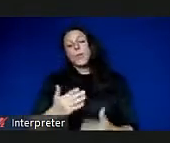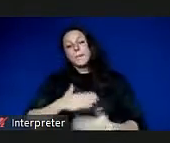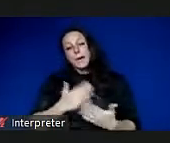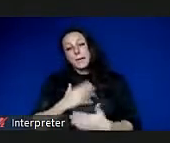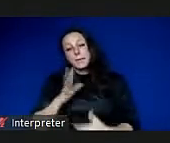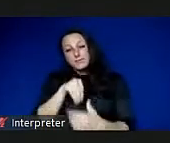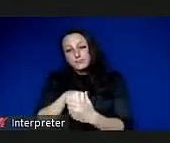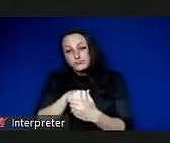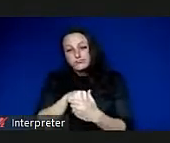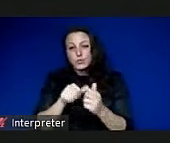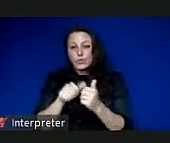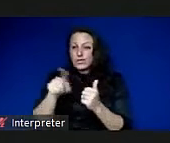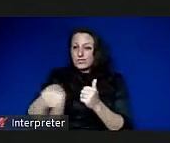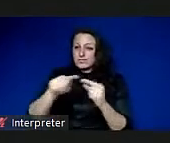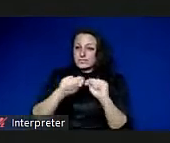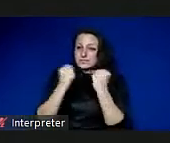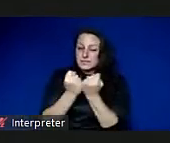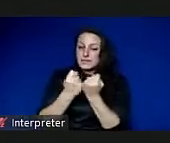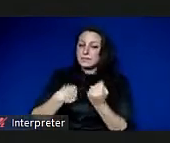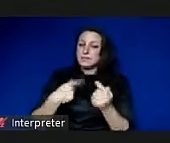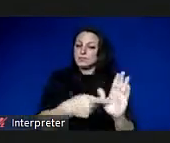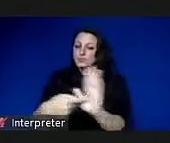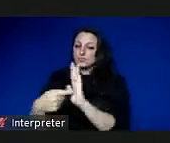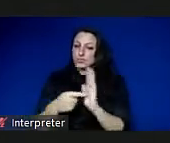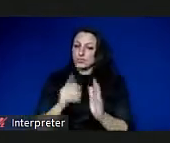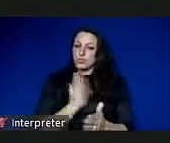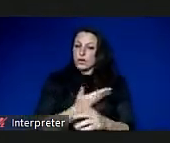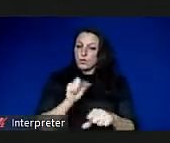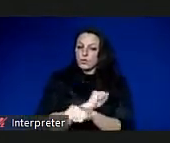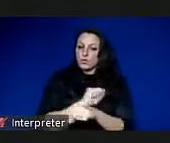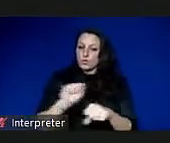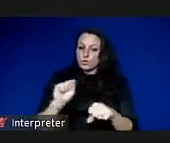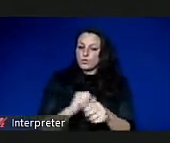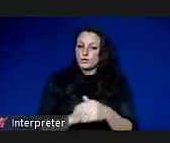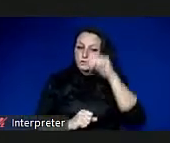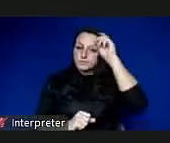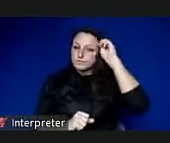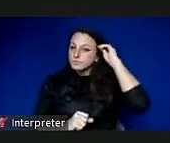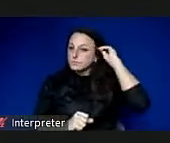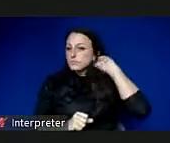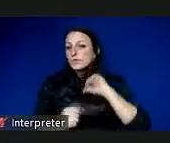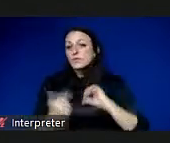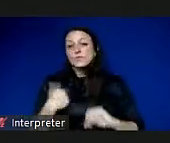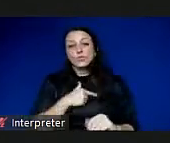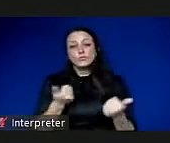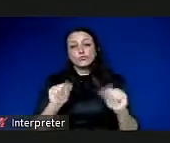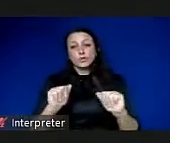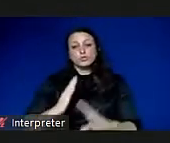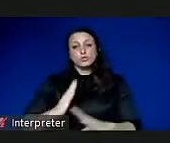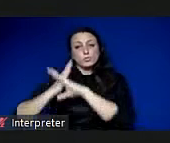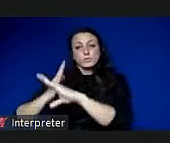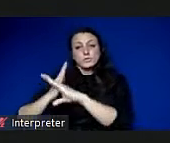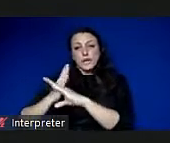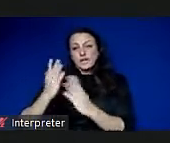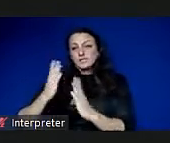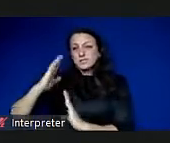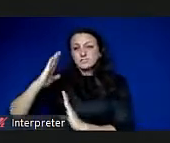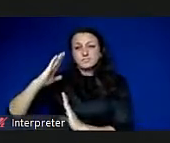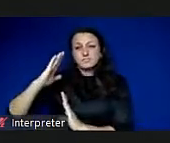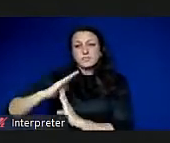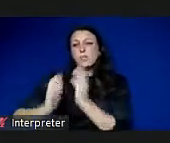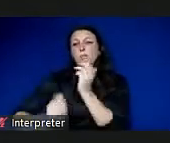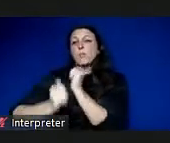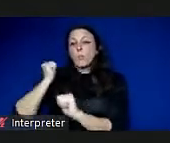you an overview of the work that we have done to protect those who are most vulnerable from